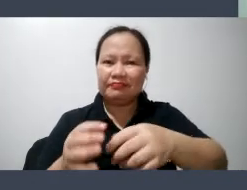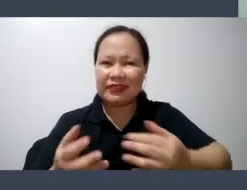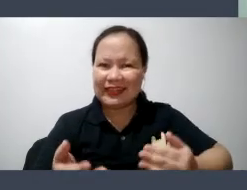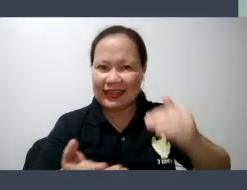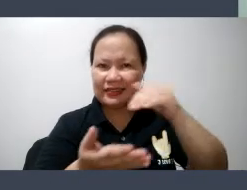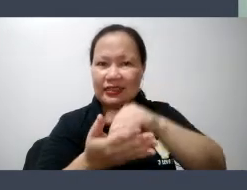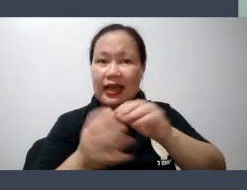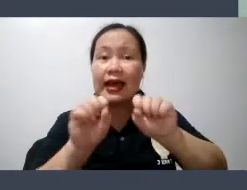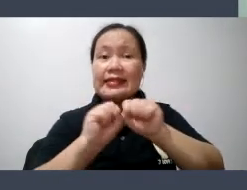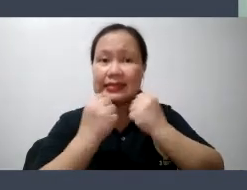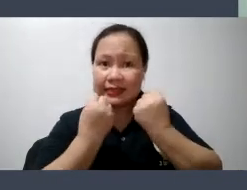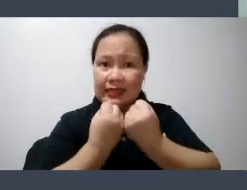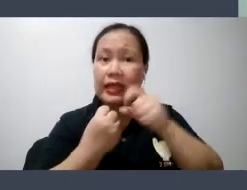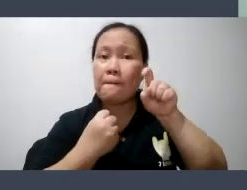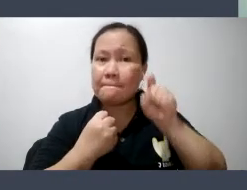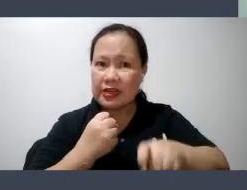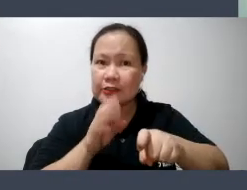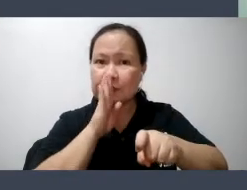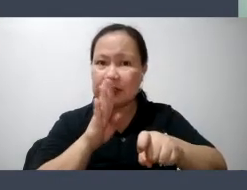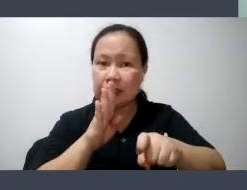well defined.